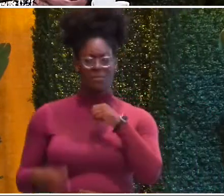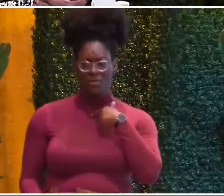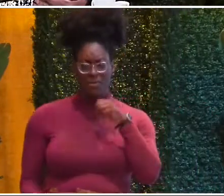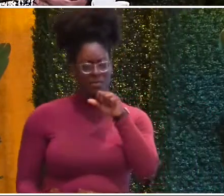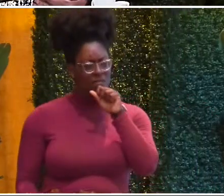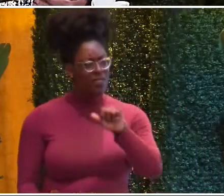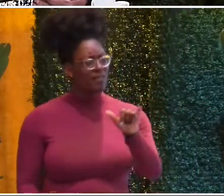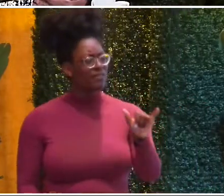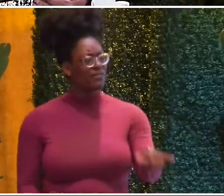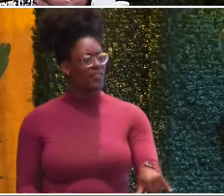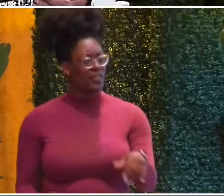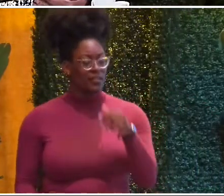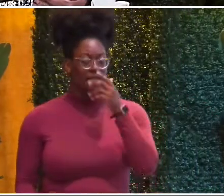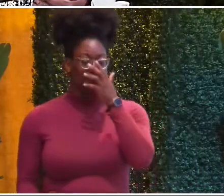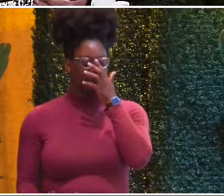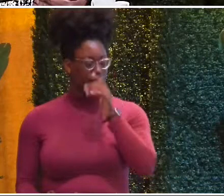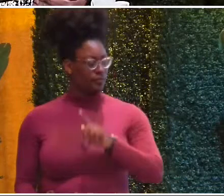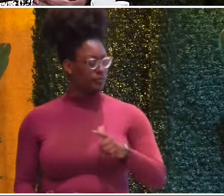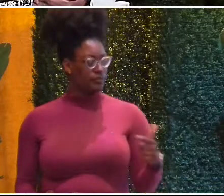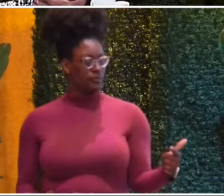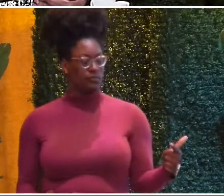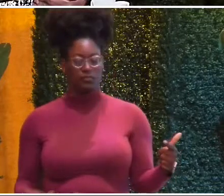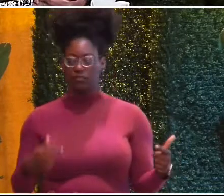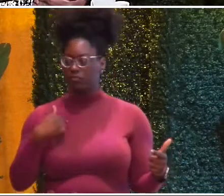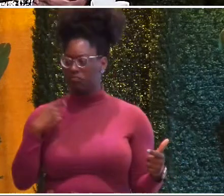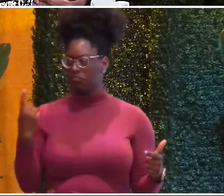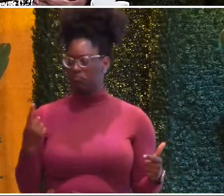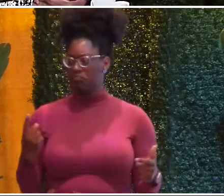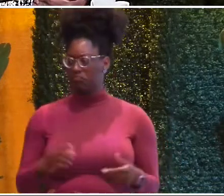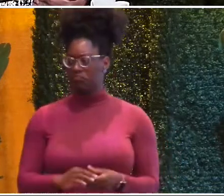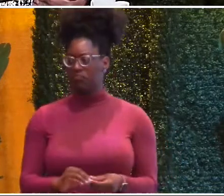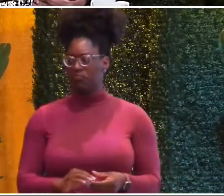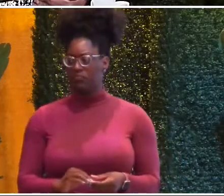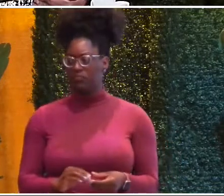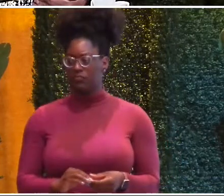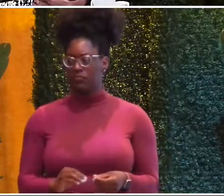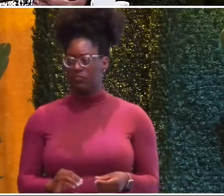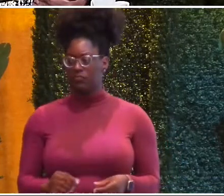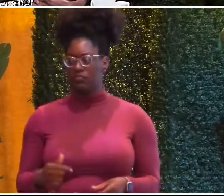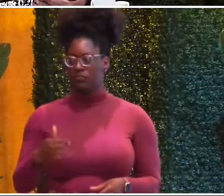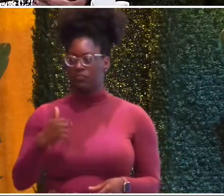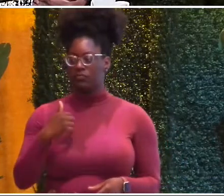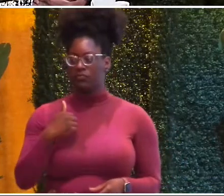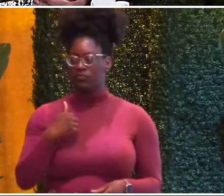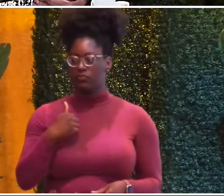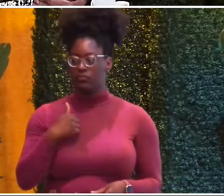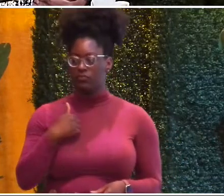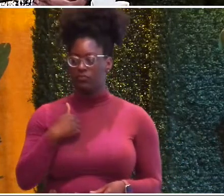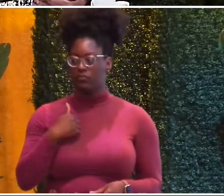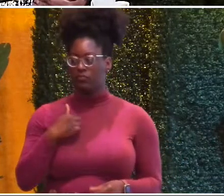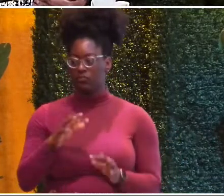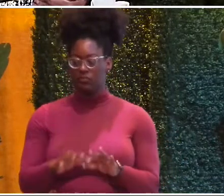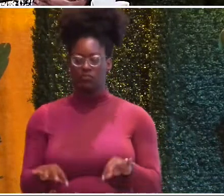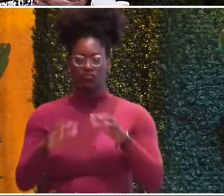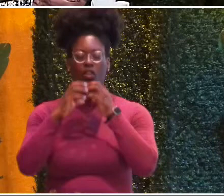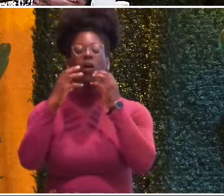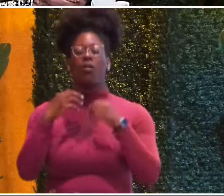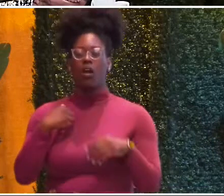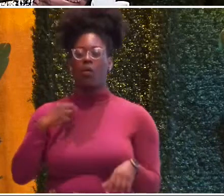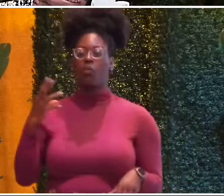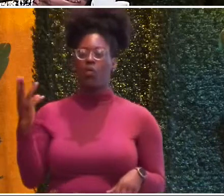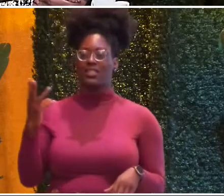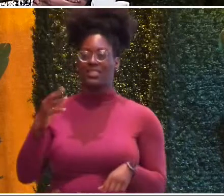I'm West Indian, and that's important to me. But thank you. I'm West Indian,